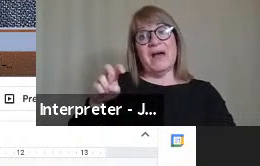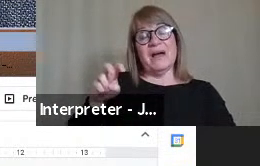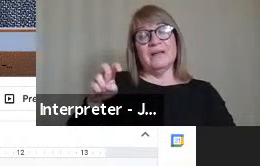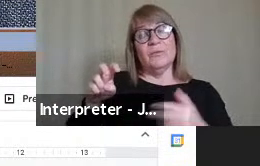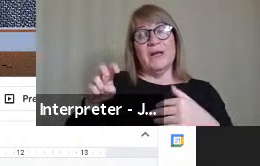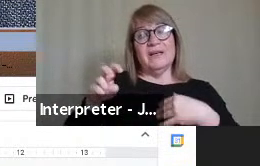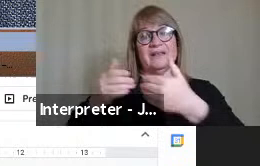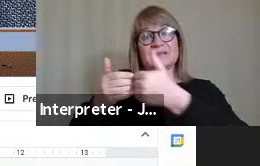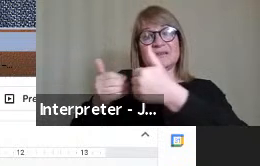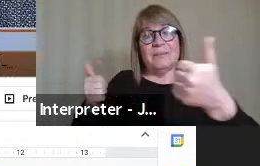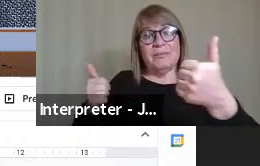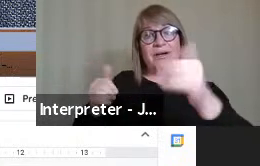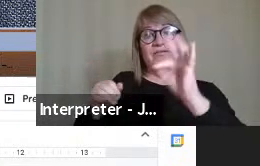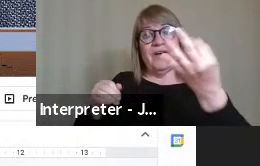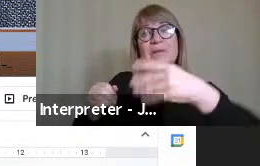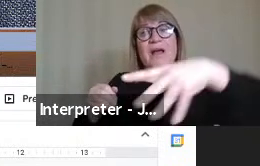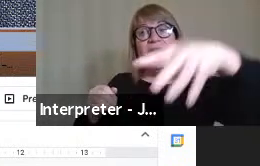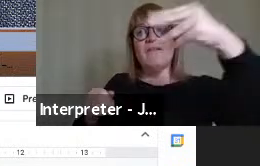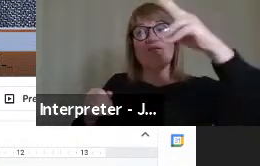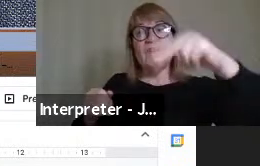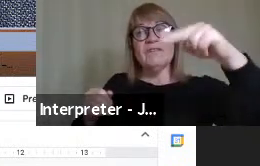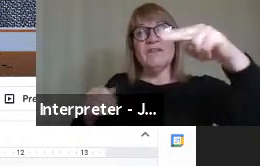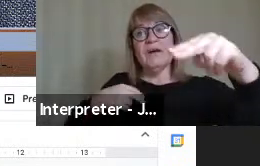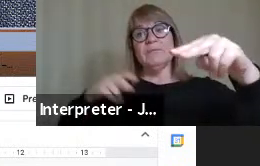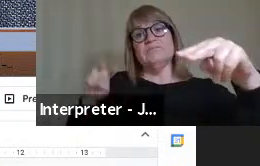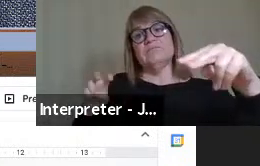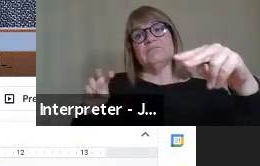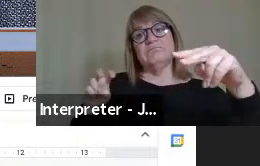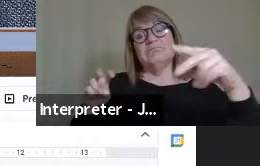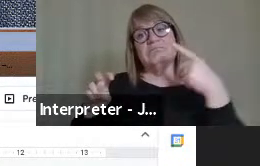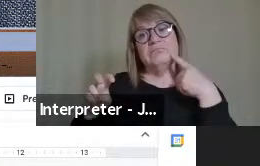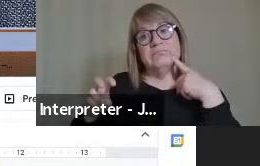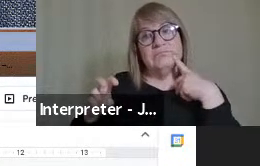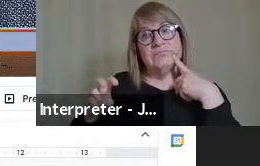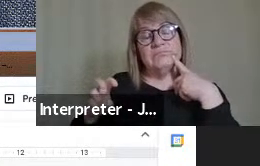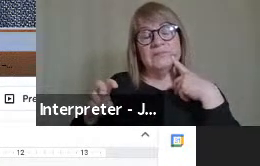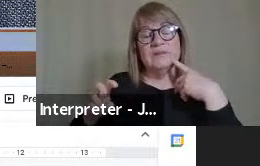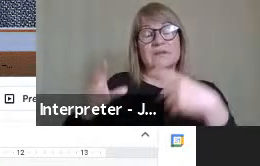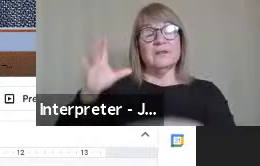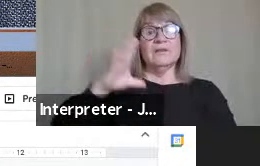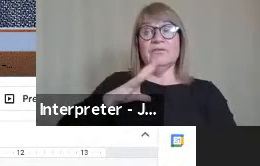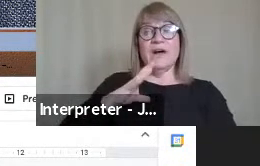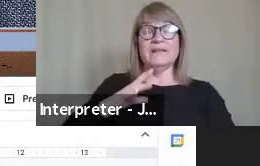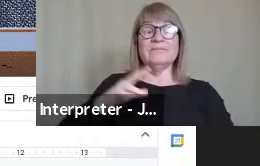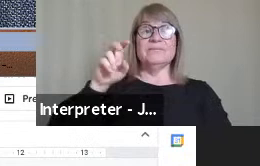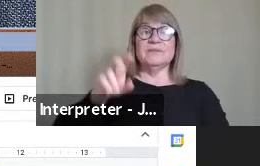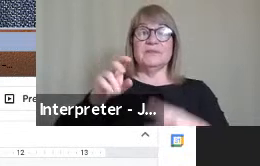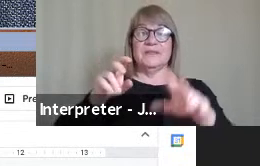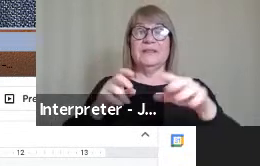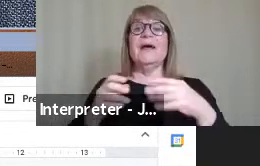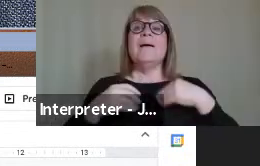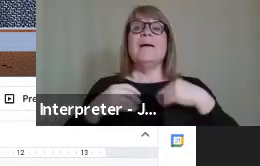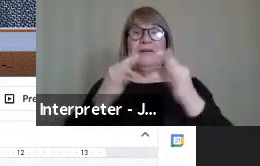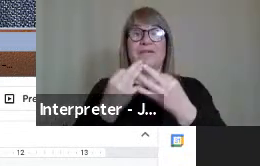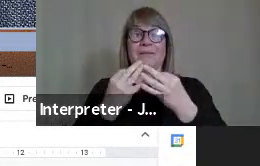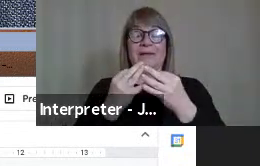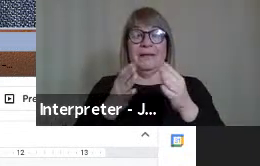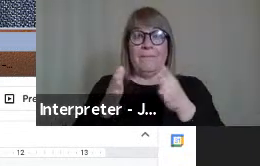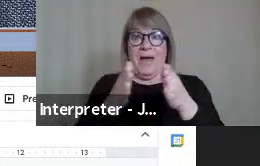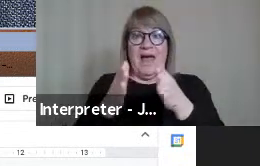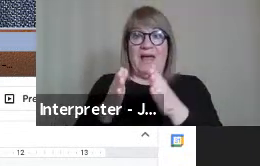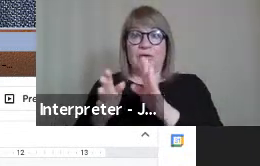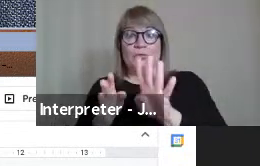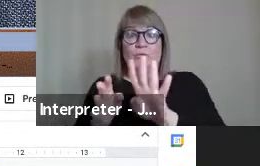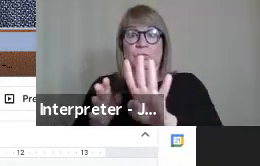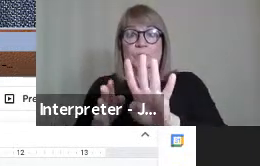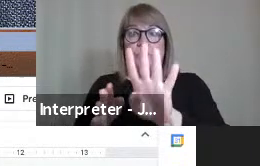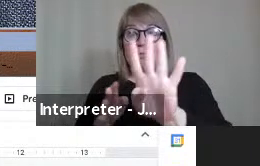separated and so i figured i would just go and meet them on the other side of this paved path that they had gone on because